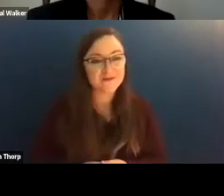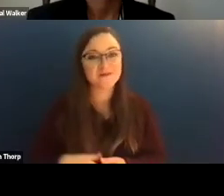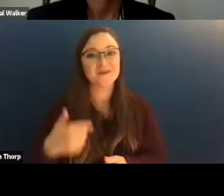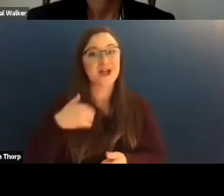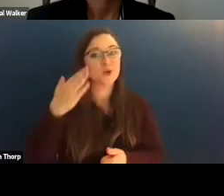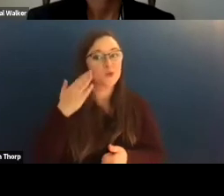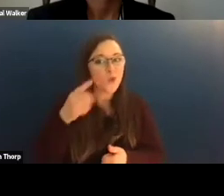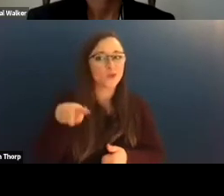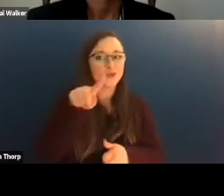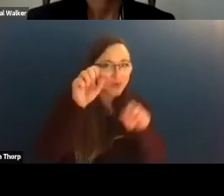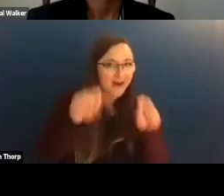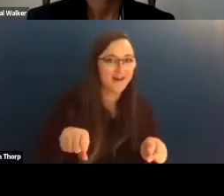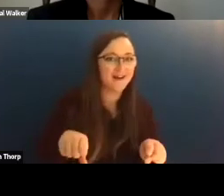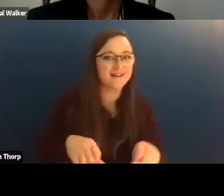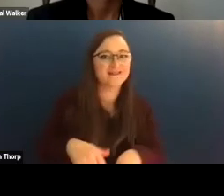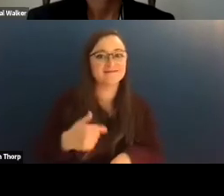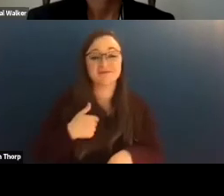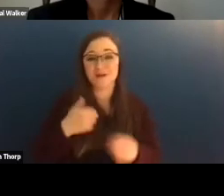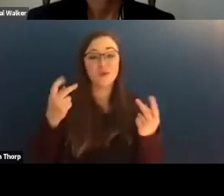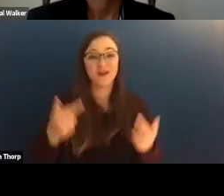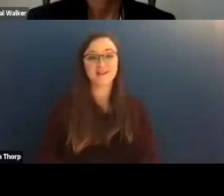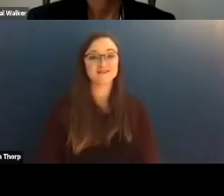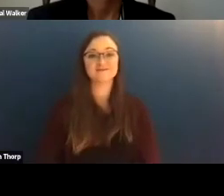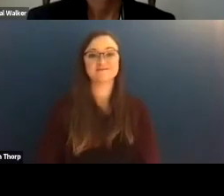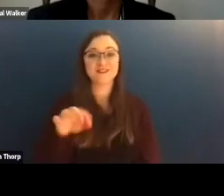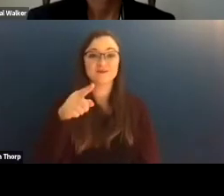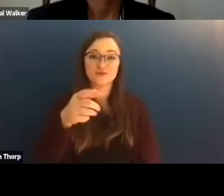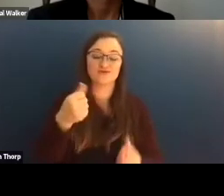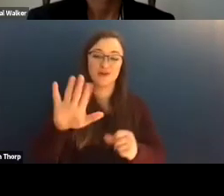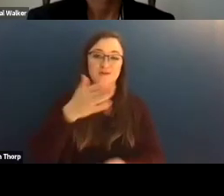capable, I'm okay.